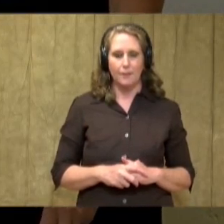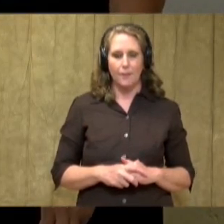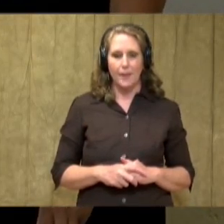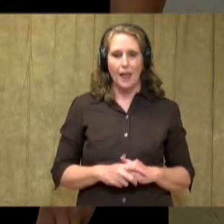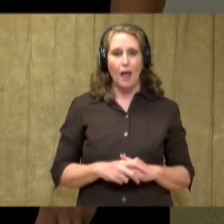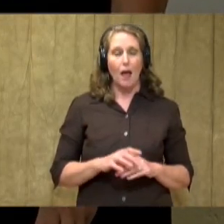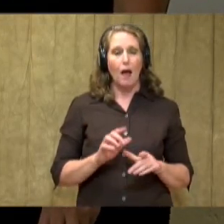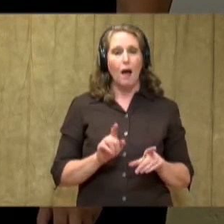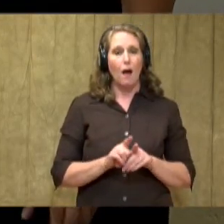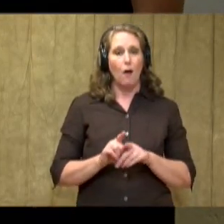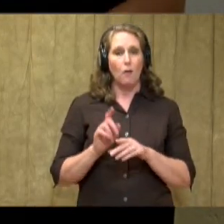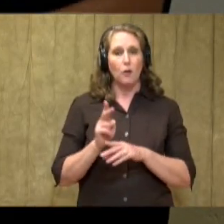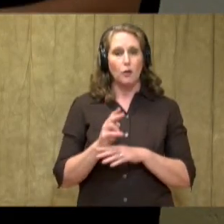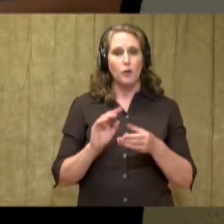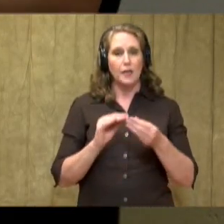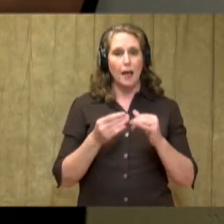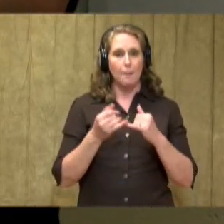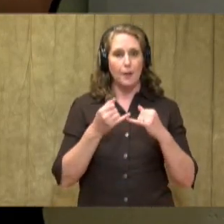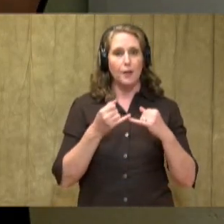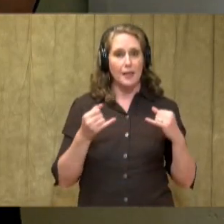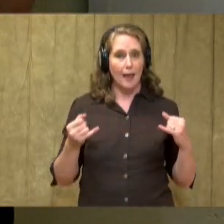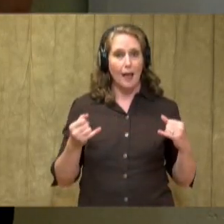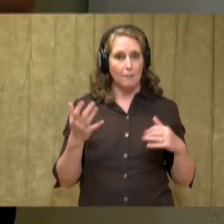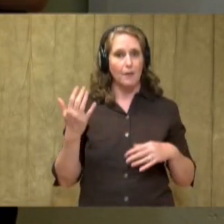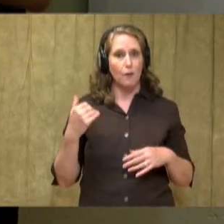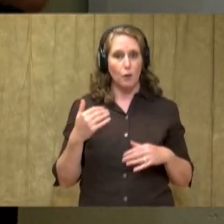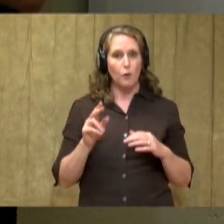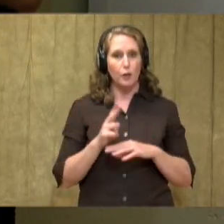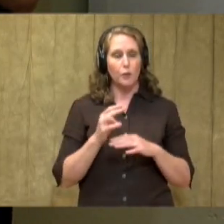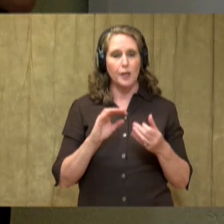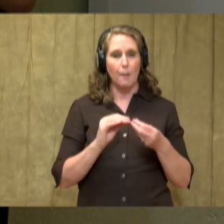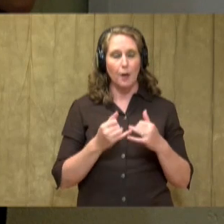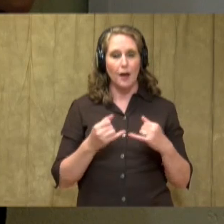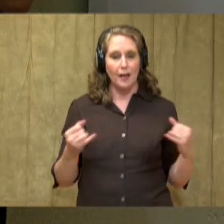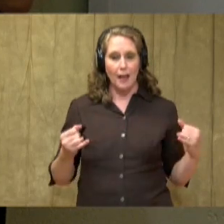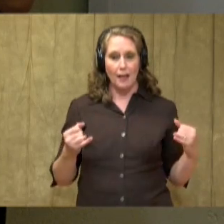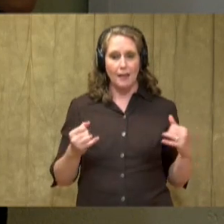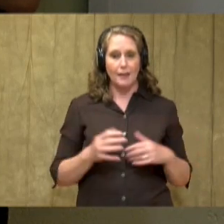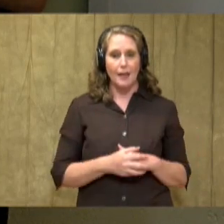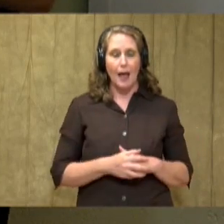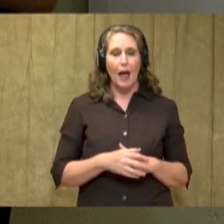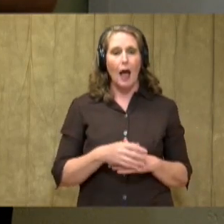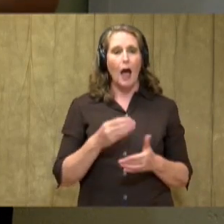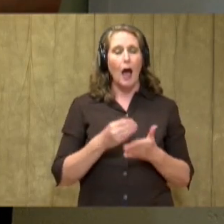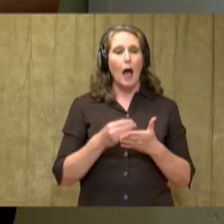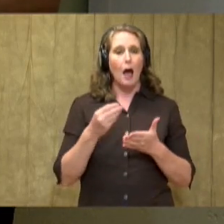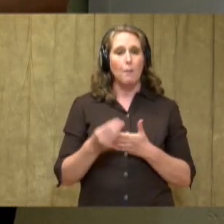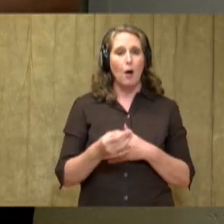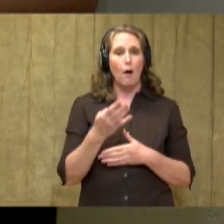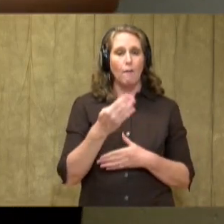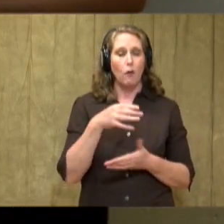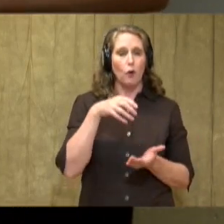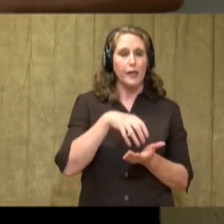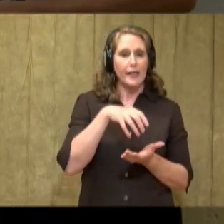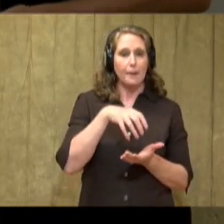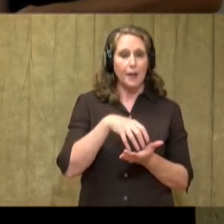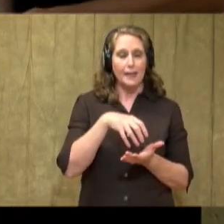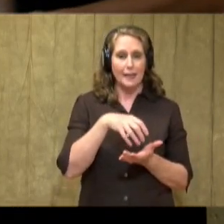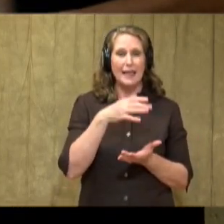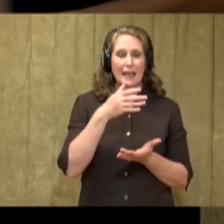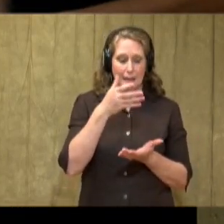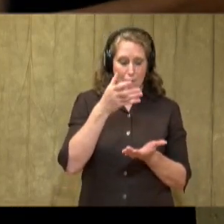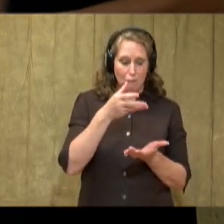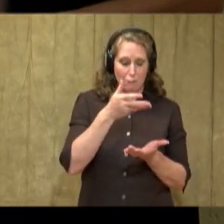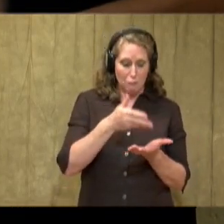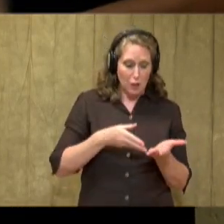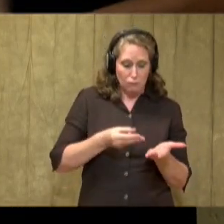We also use number lines during our time. I bought 14 muffins. I gave some to my grandmother.